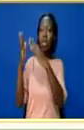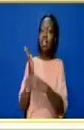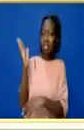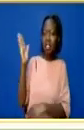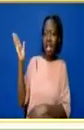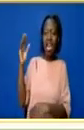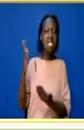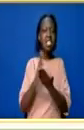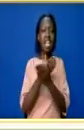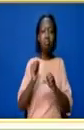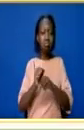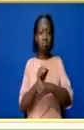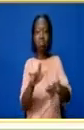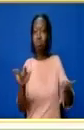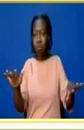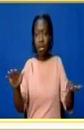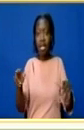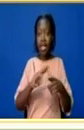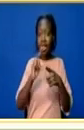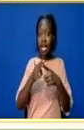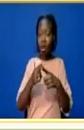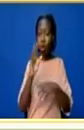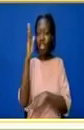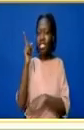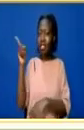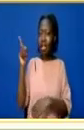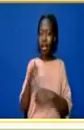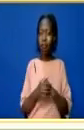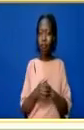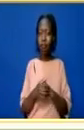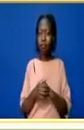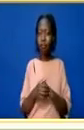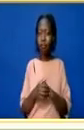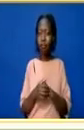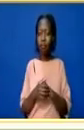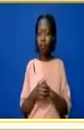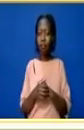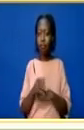are scattered. And on the tree, tell me something that you can note about the tree.